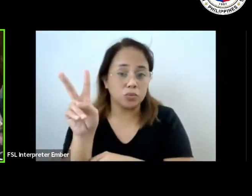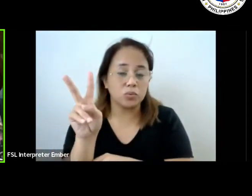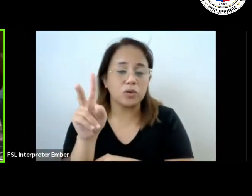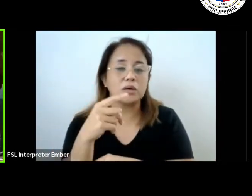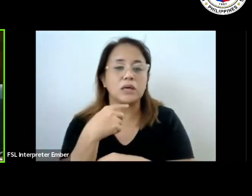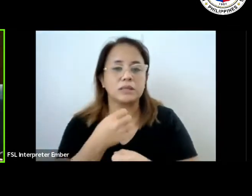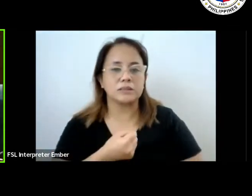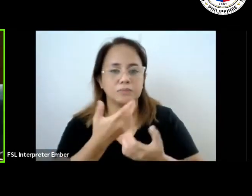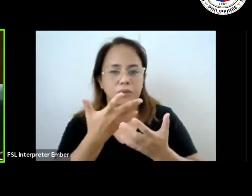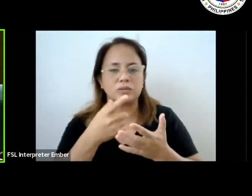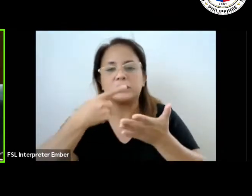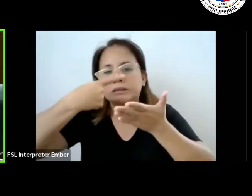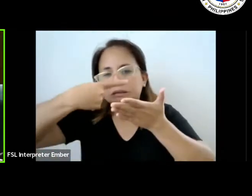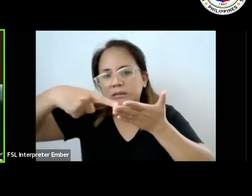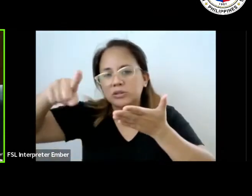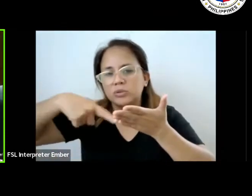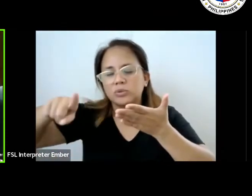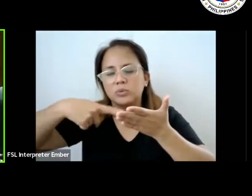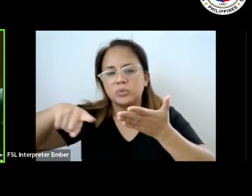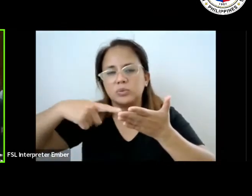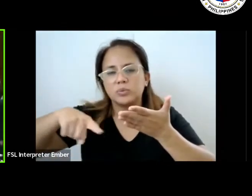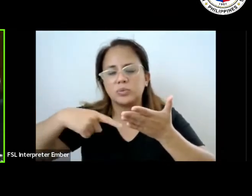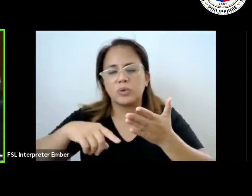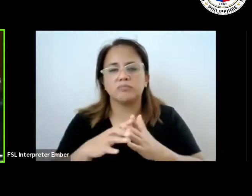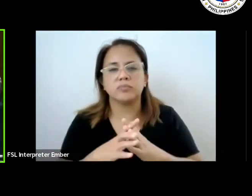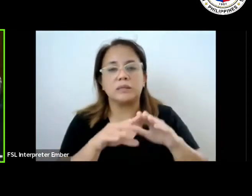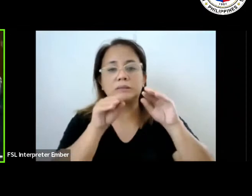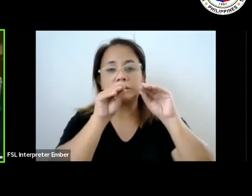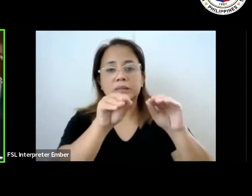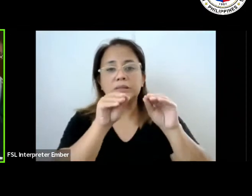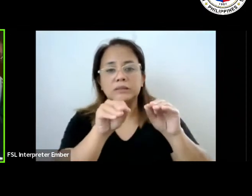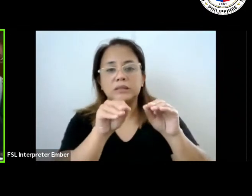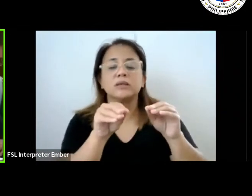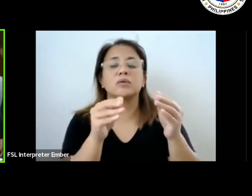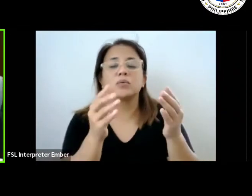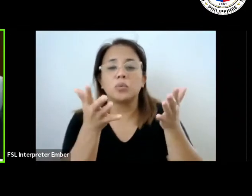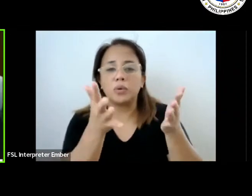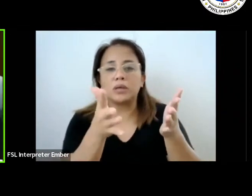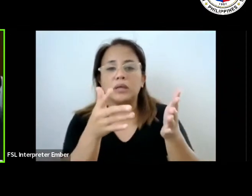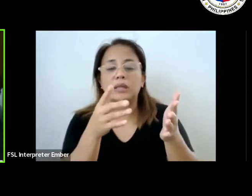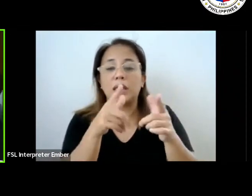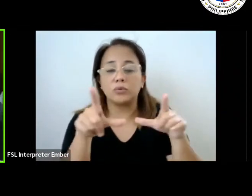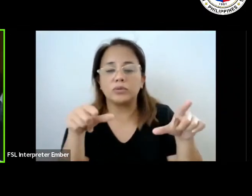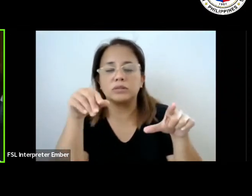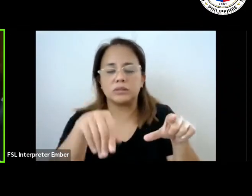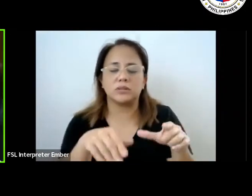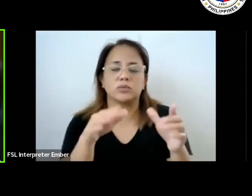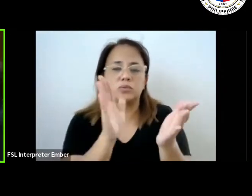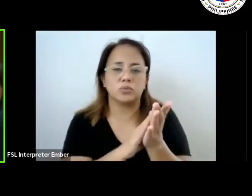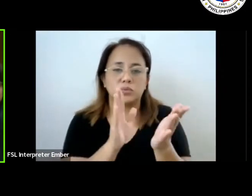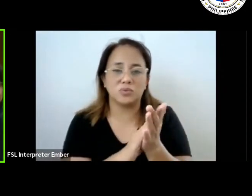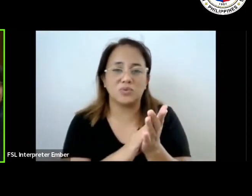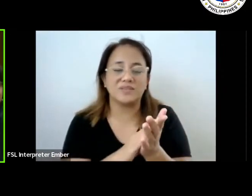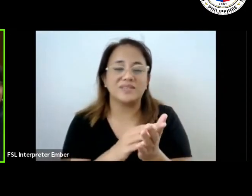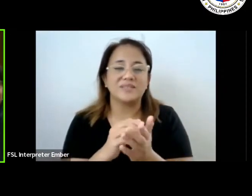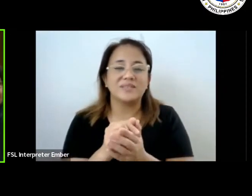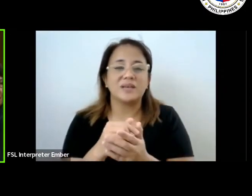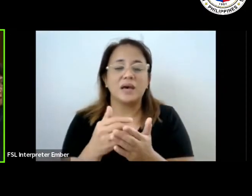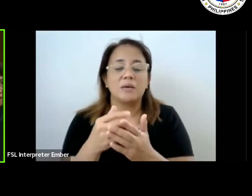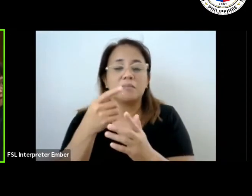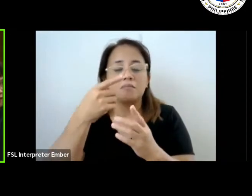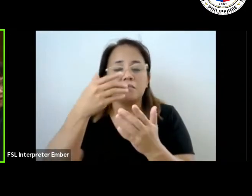for re-examination of the medium of instruction used in our schools. On his inaugural speech a month prior,